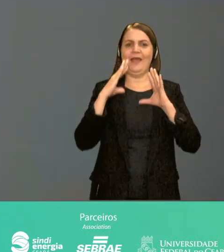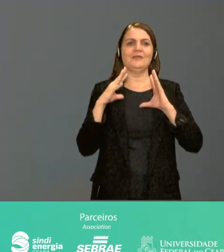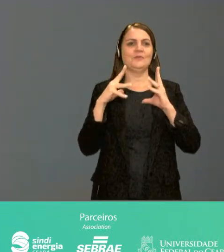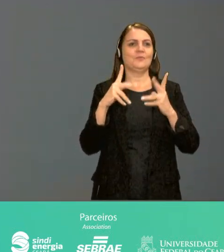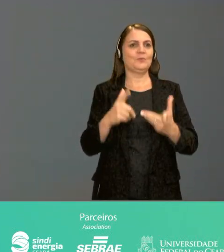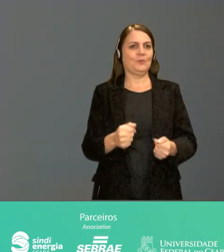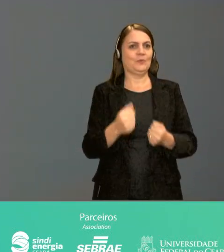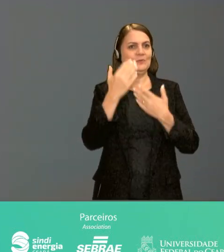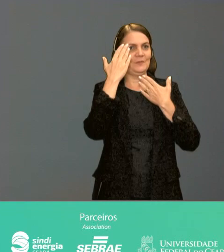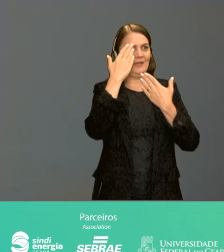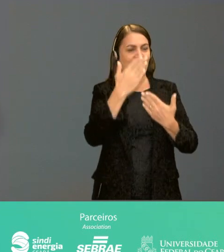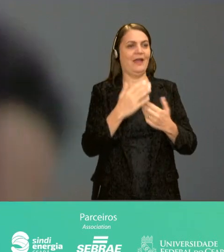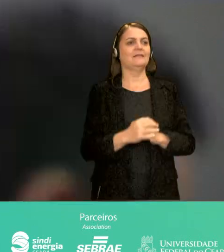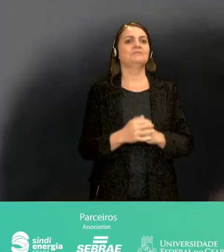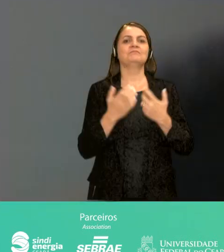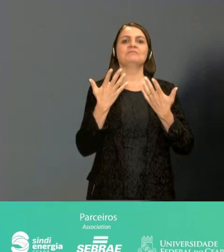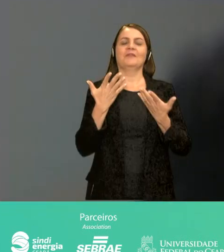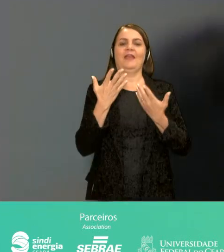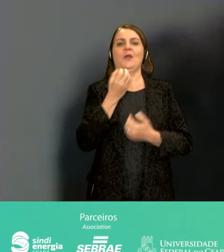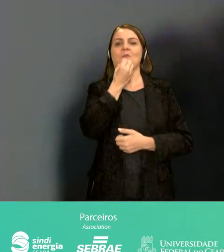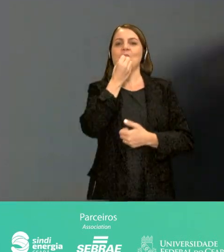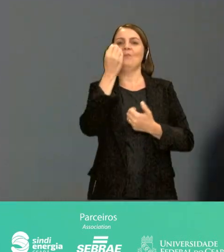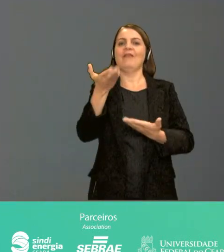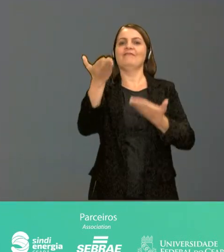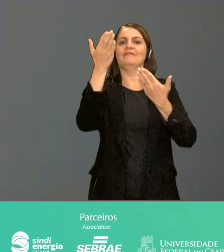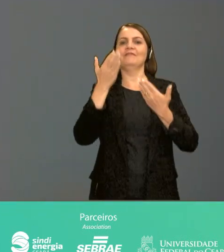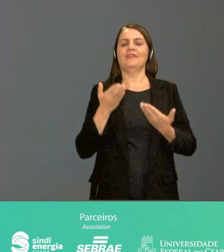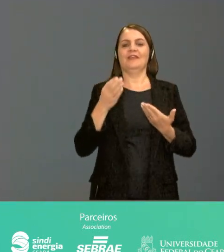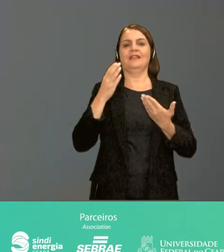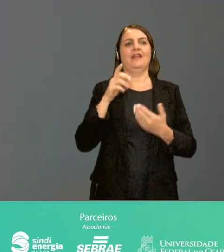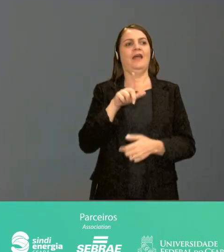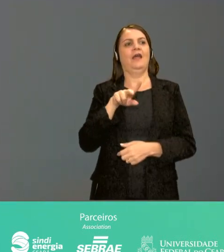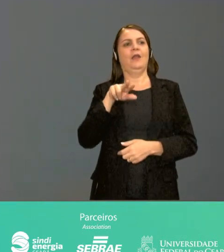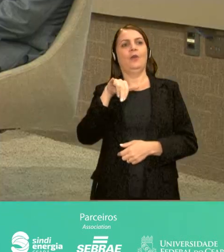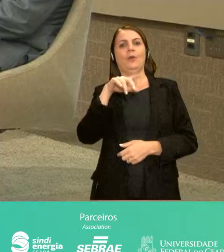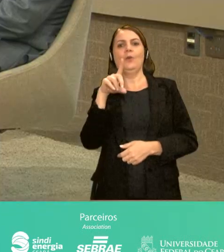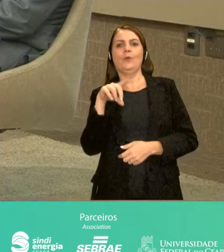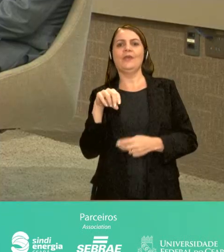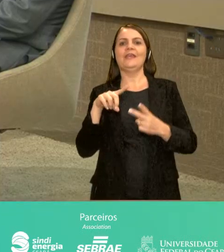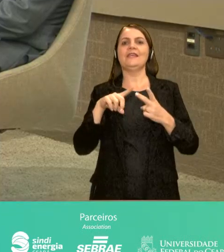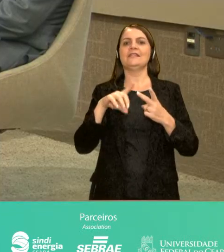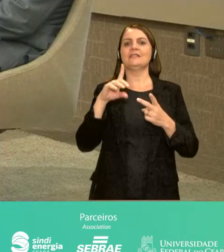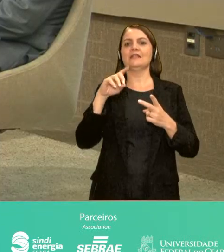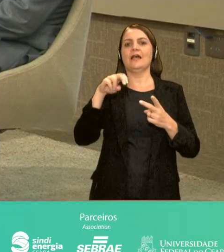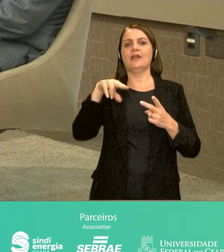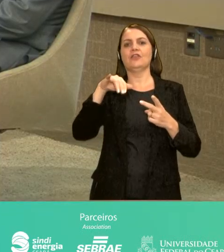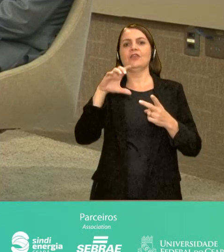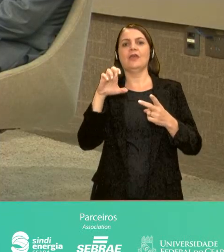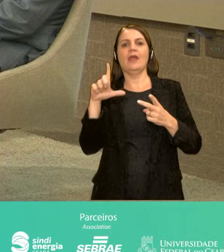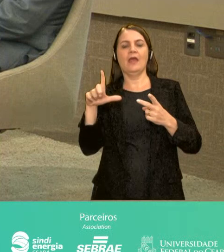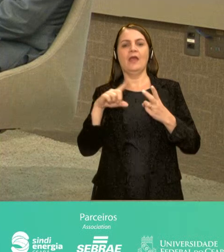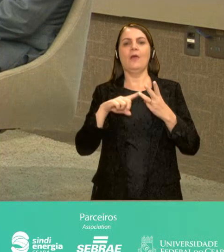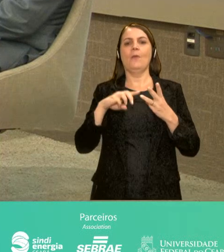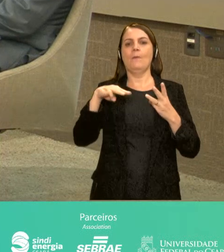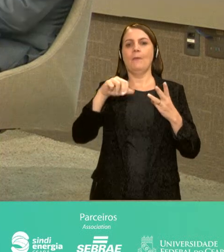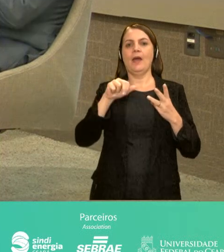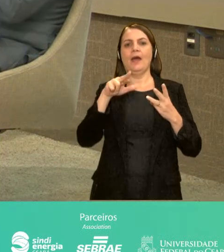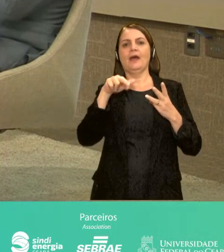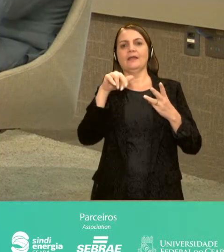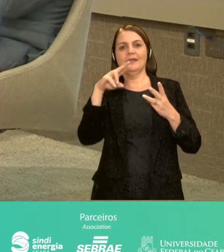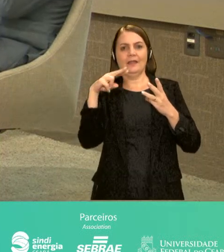you and say hello to everyone that is here, Marina Piva, Daniel